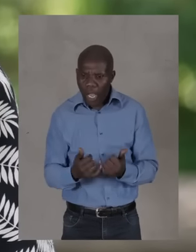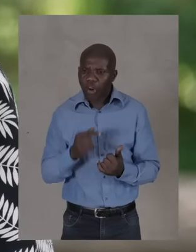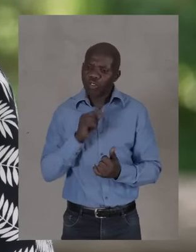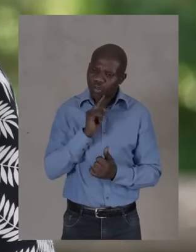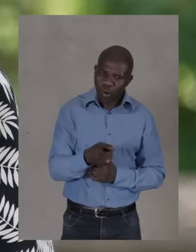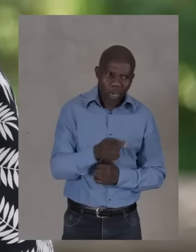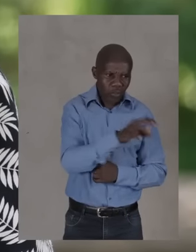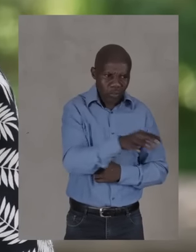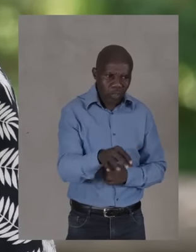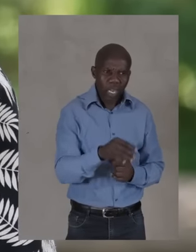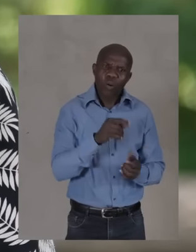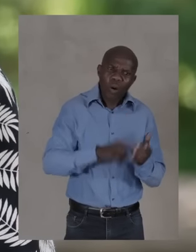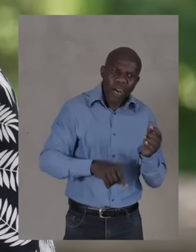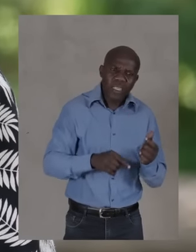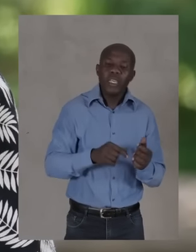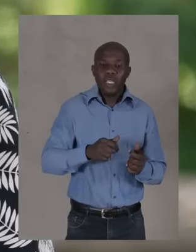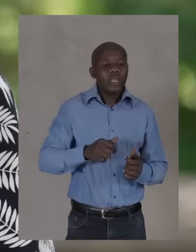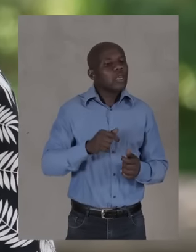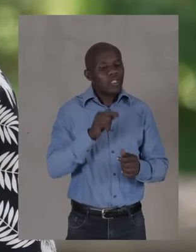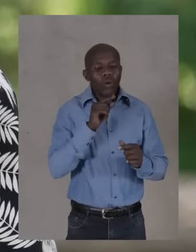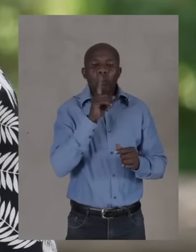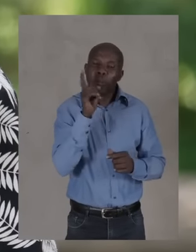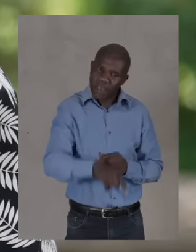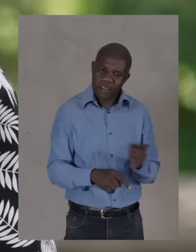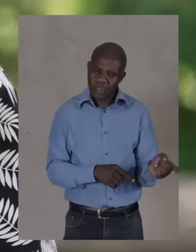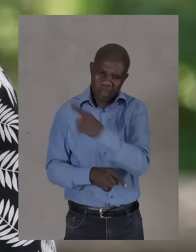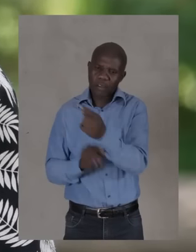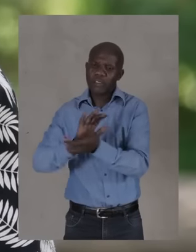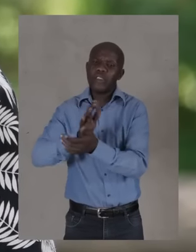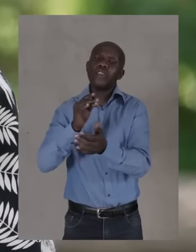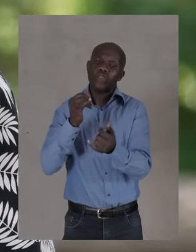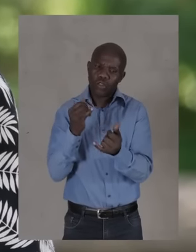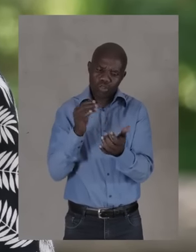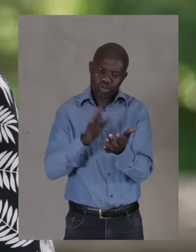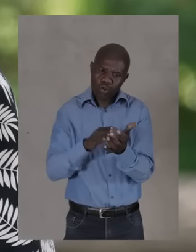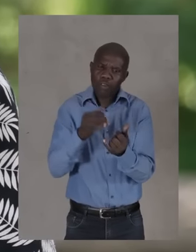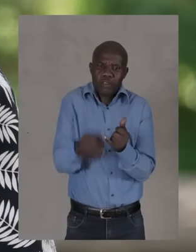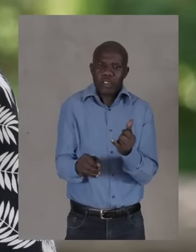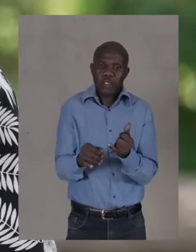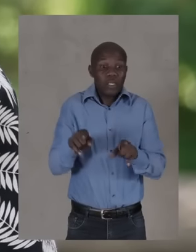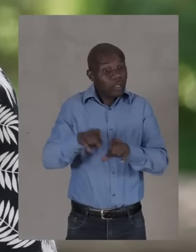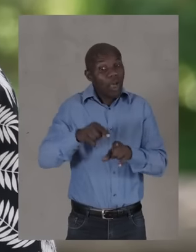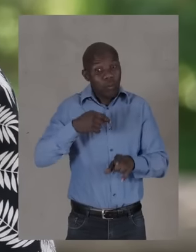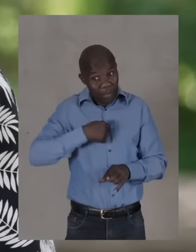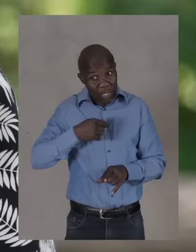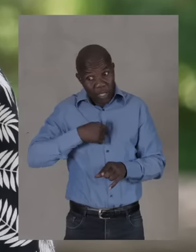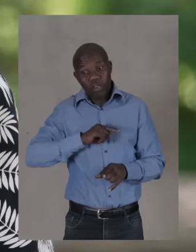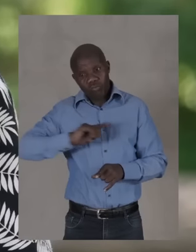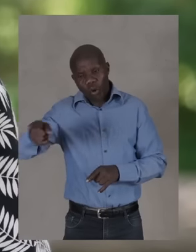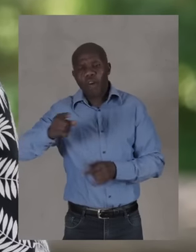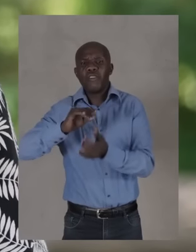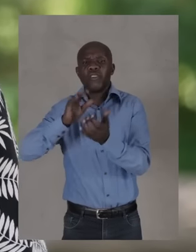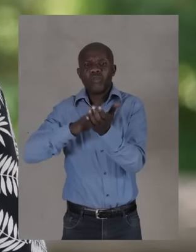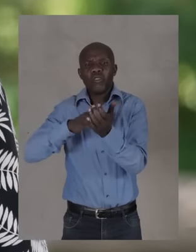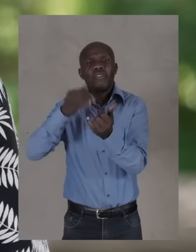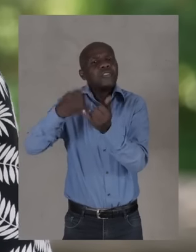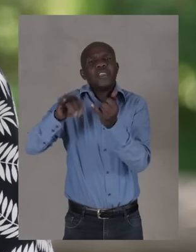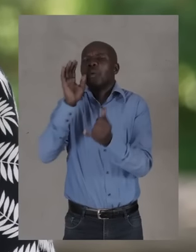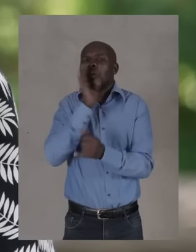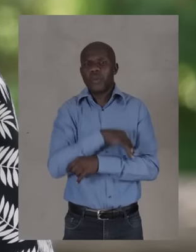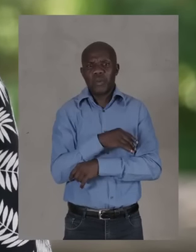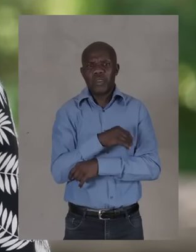school. I managed to go to school and finish my Form 5 without any stoppages. So I wouldn't like any